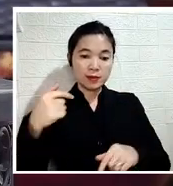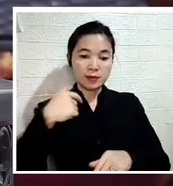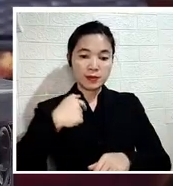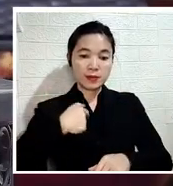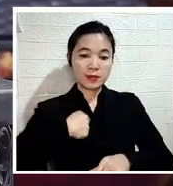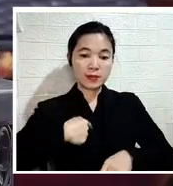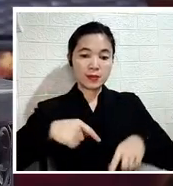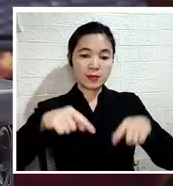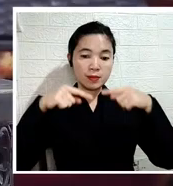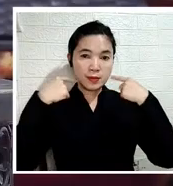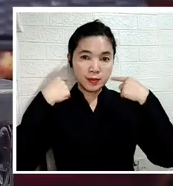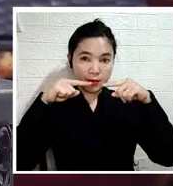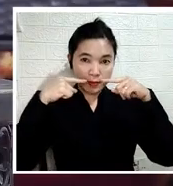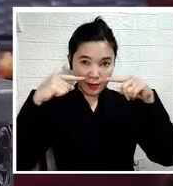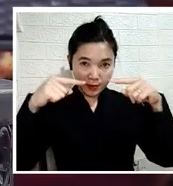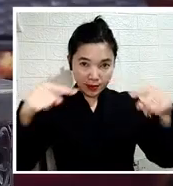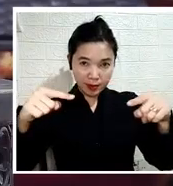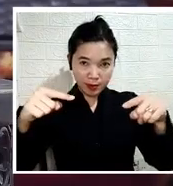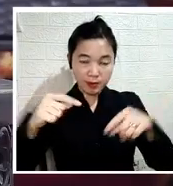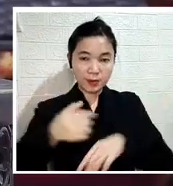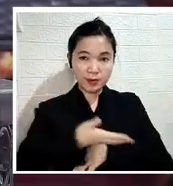assembly.